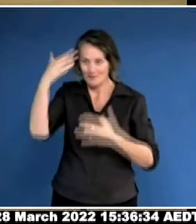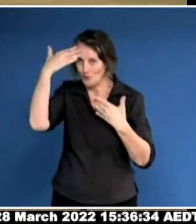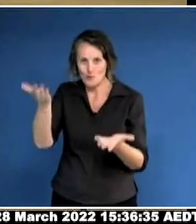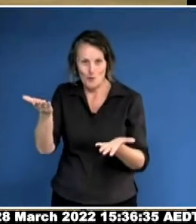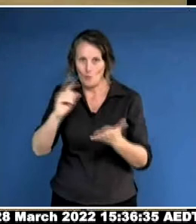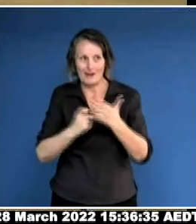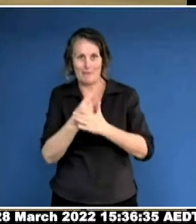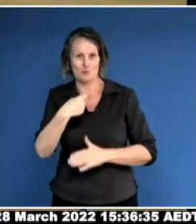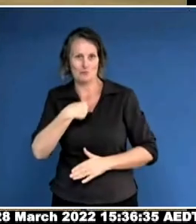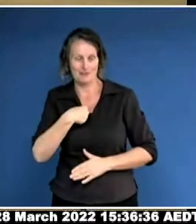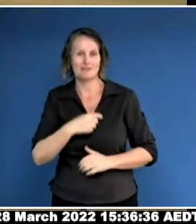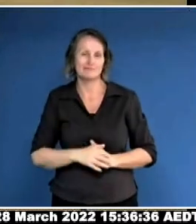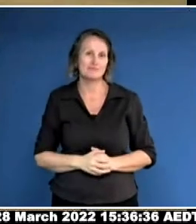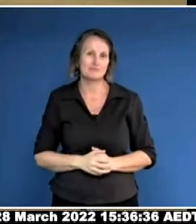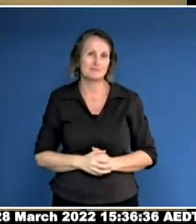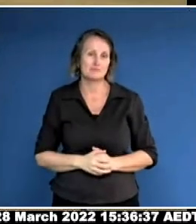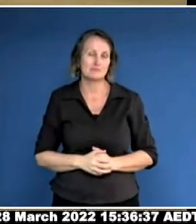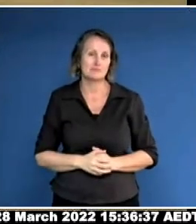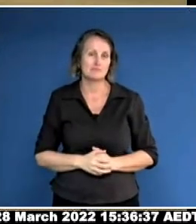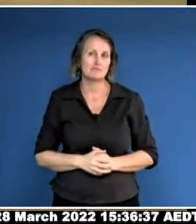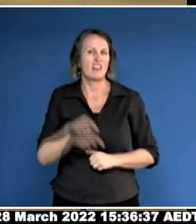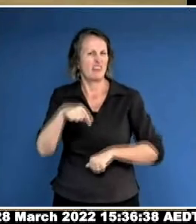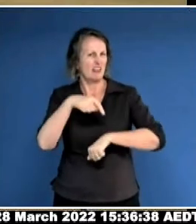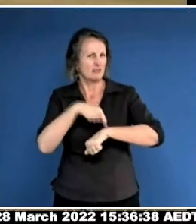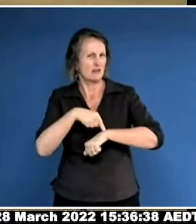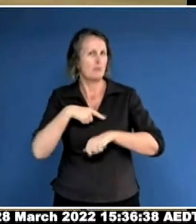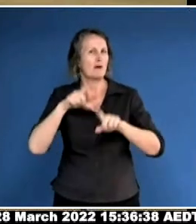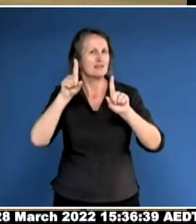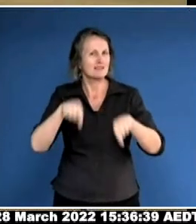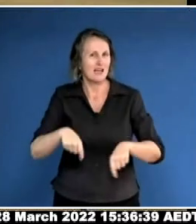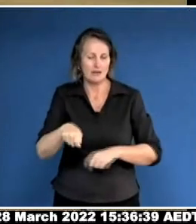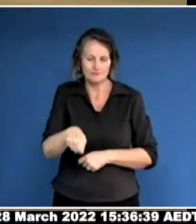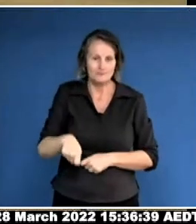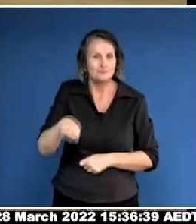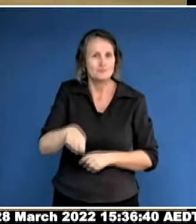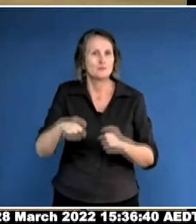this time, I started using a walking stick. Then person